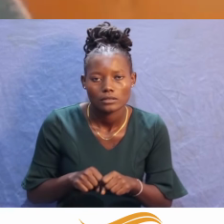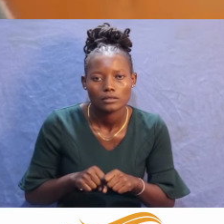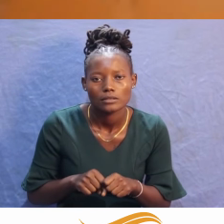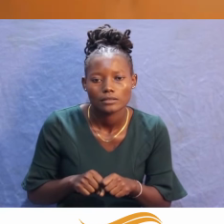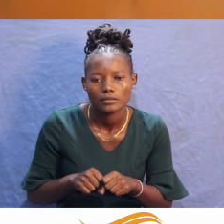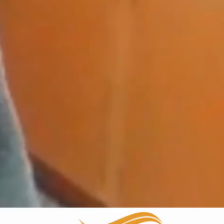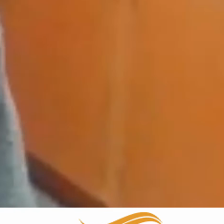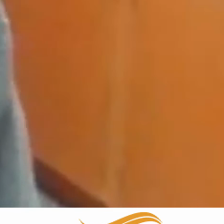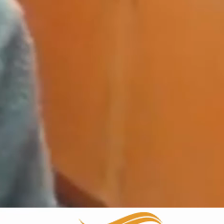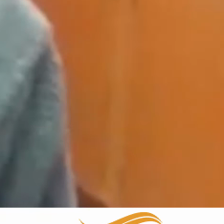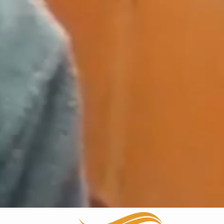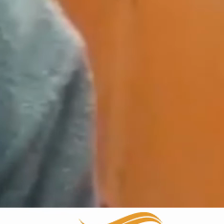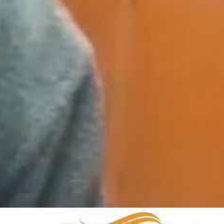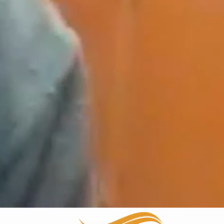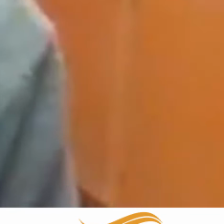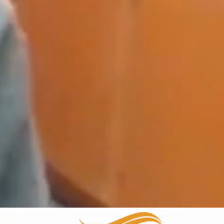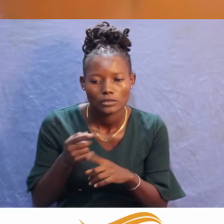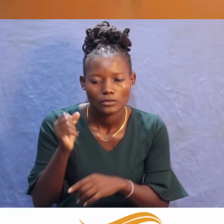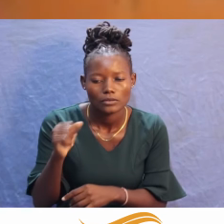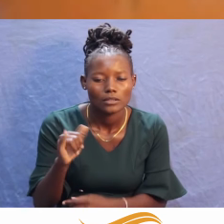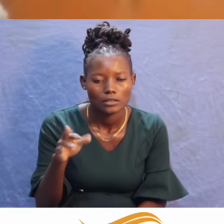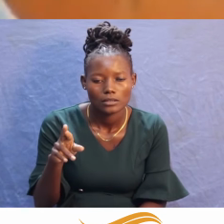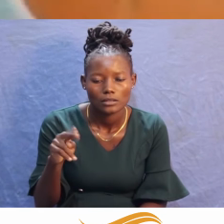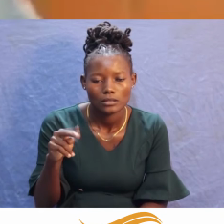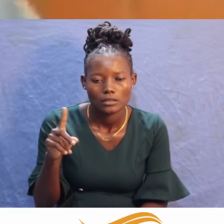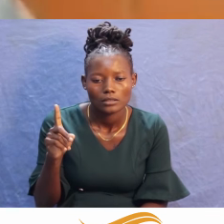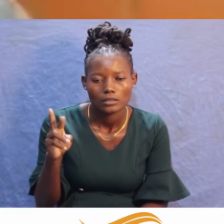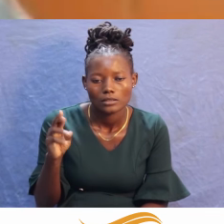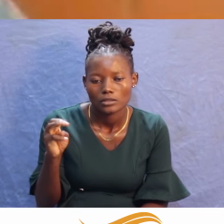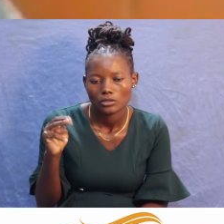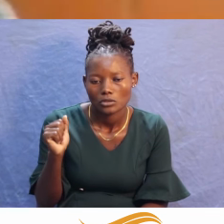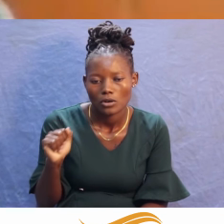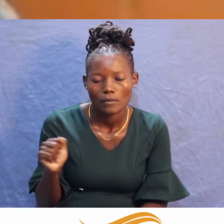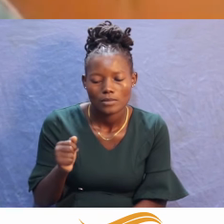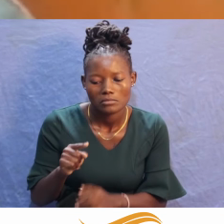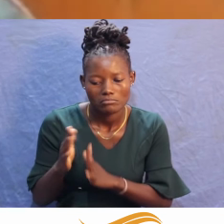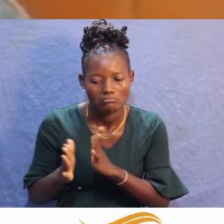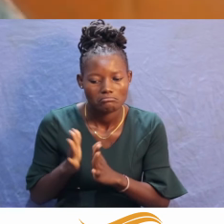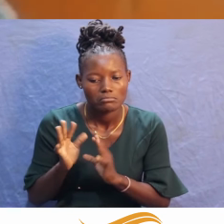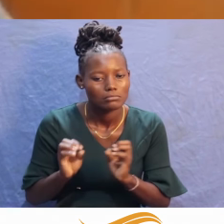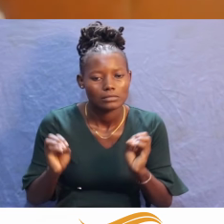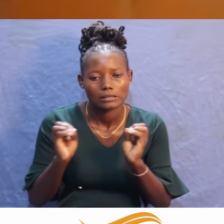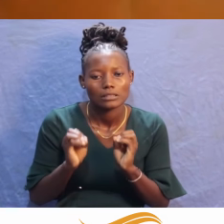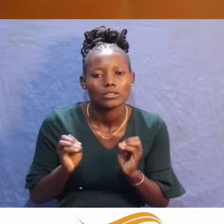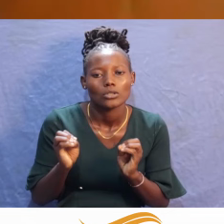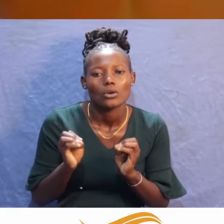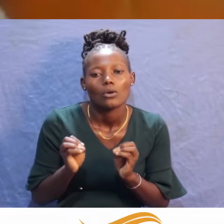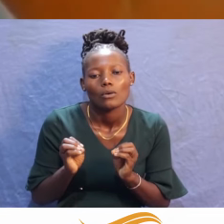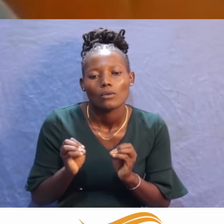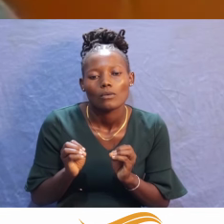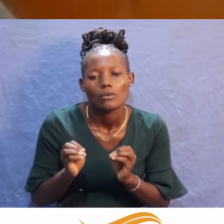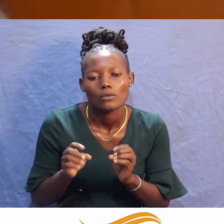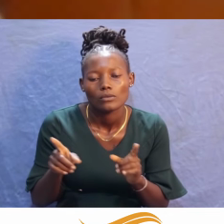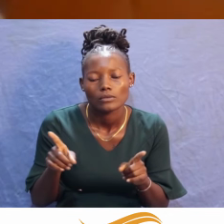stop. There are several syndromes that kids have. They have no symptoms, and they're out there running, and all of a sudden, the electrical